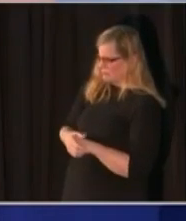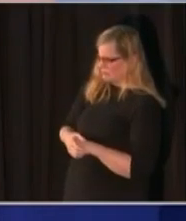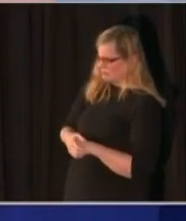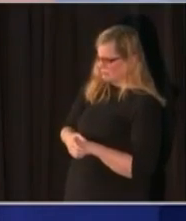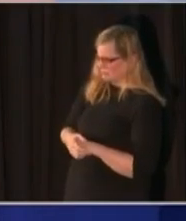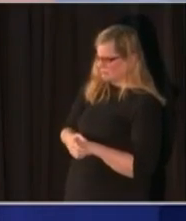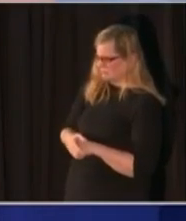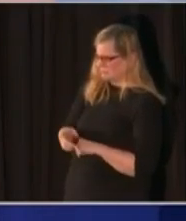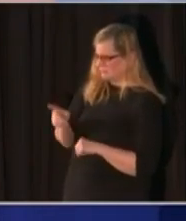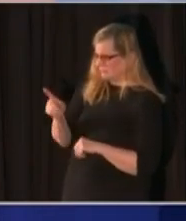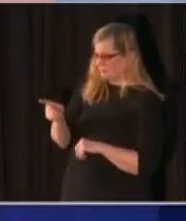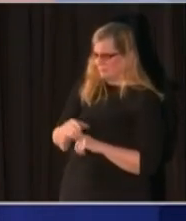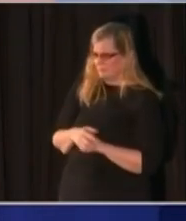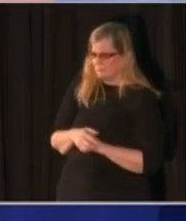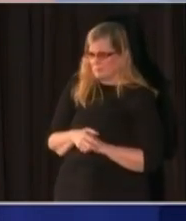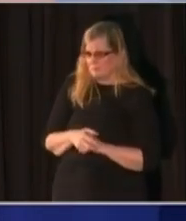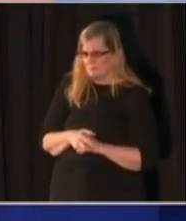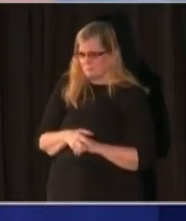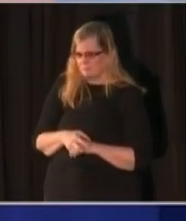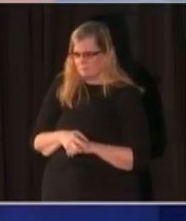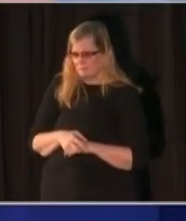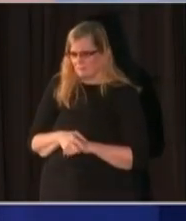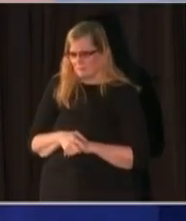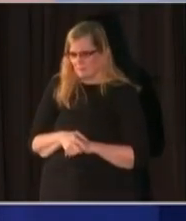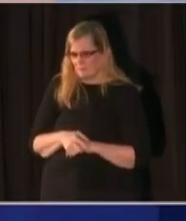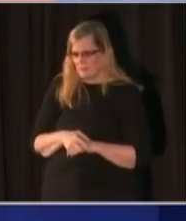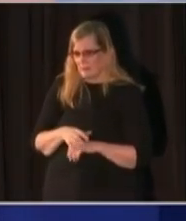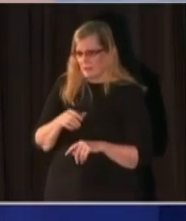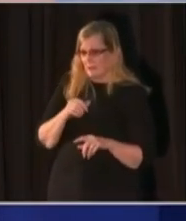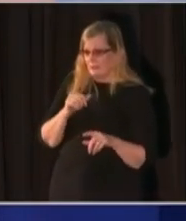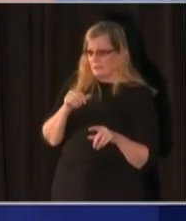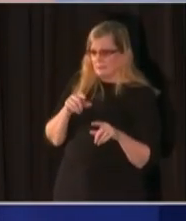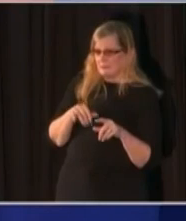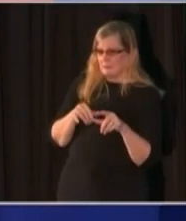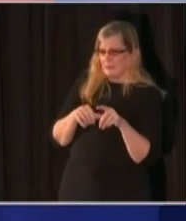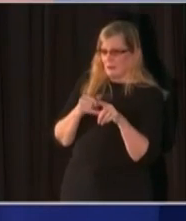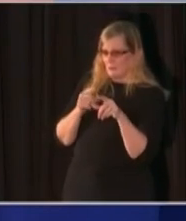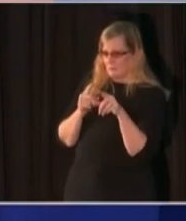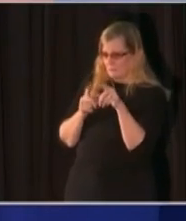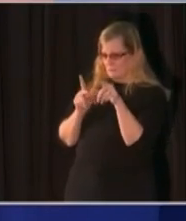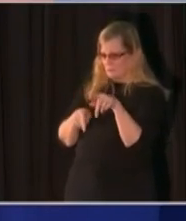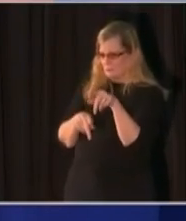Mayor, we have a question. Okay. So Amanda from the City Paper? Yes.